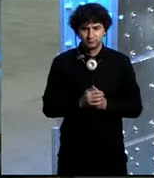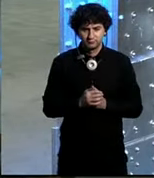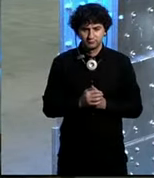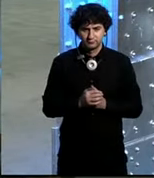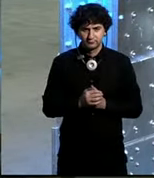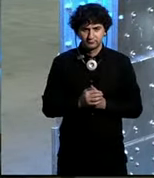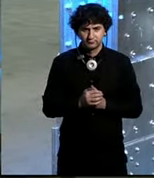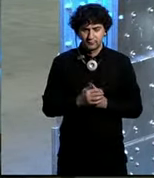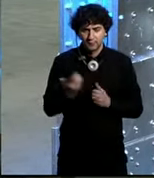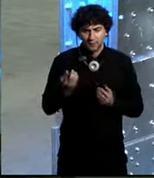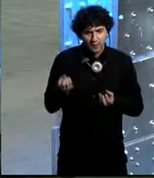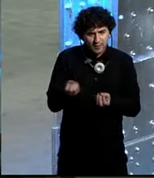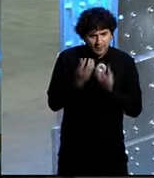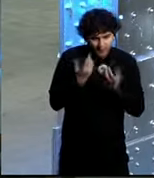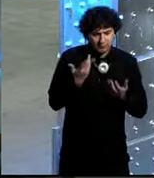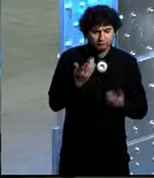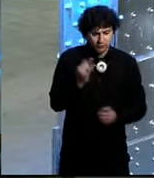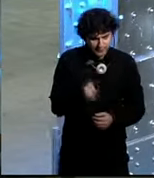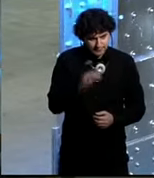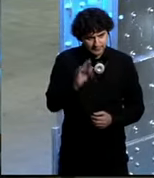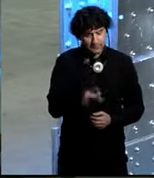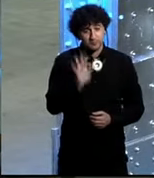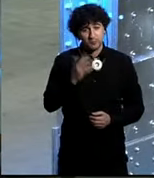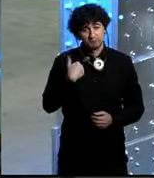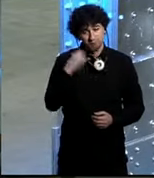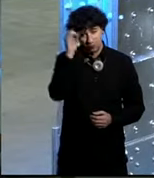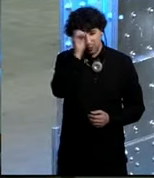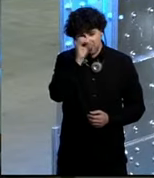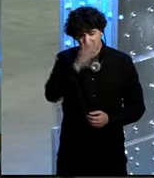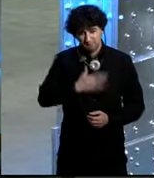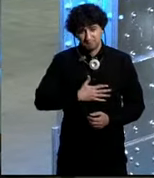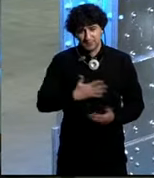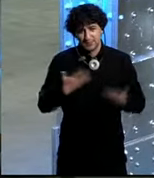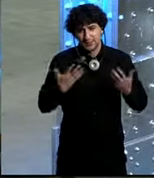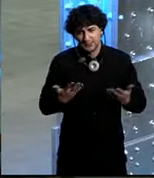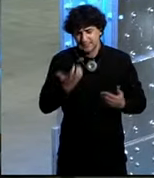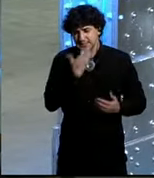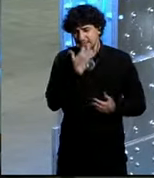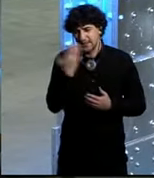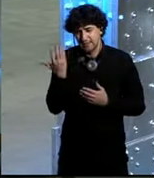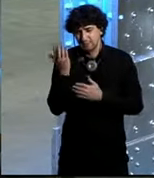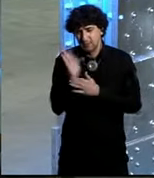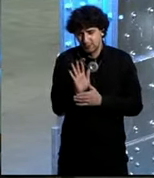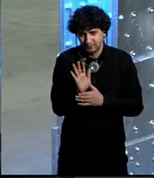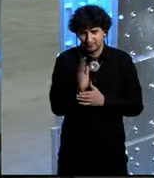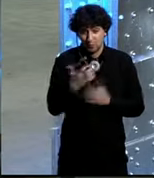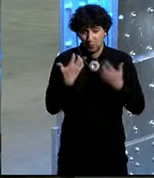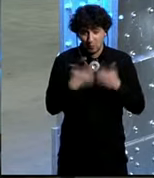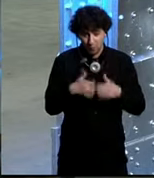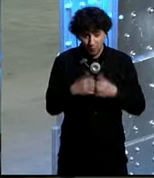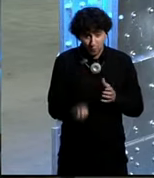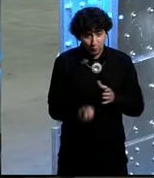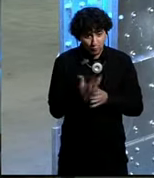happened in different civic platforms and in different places. So there is research, and there is